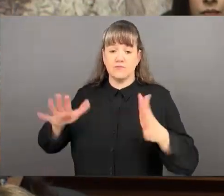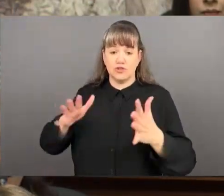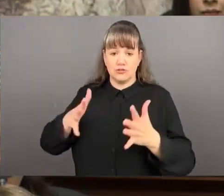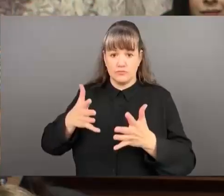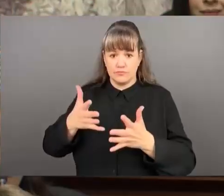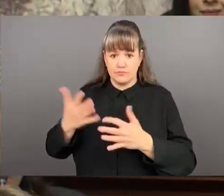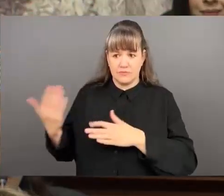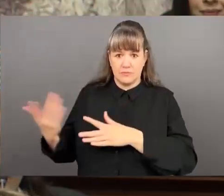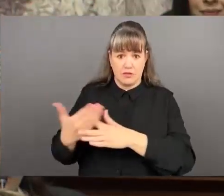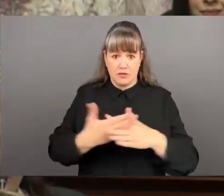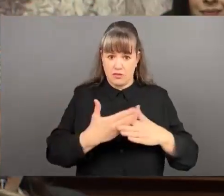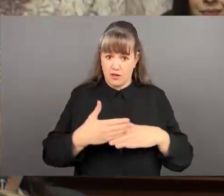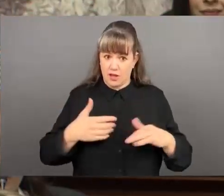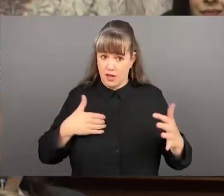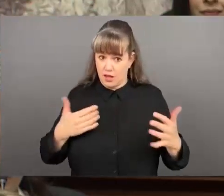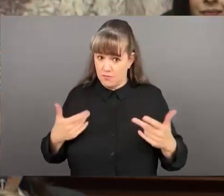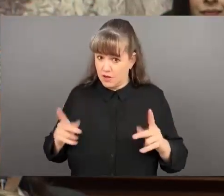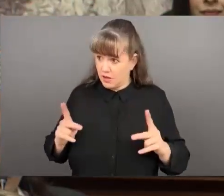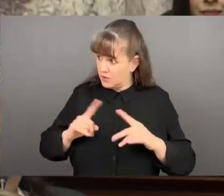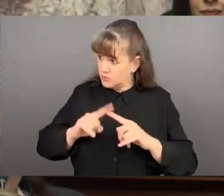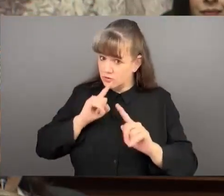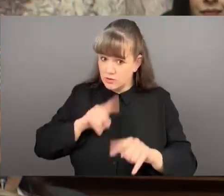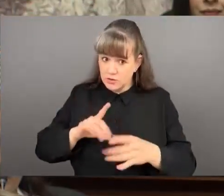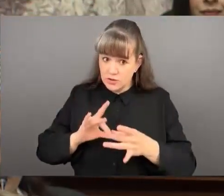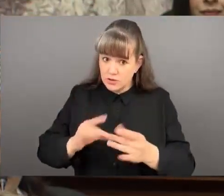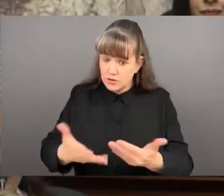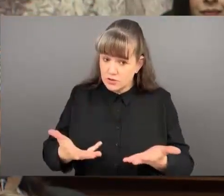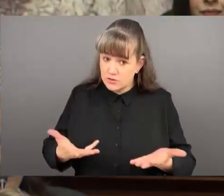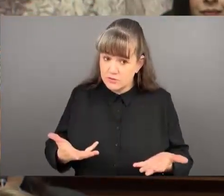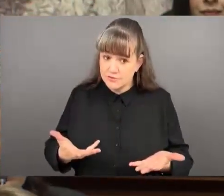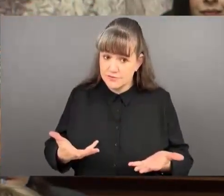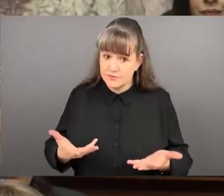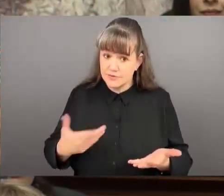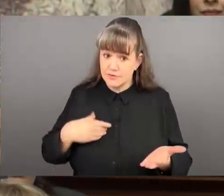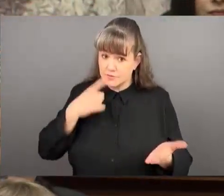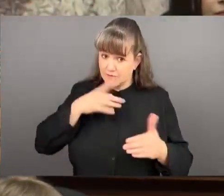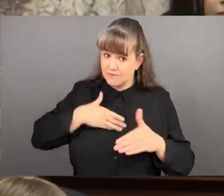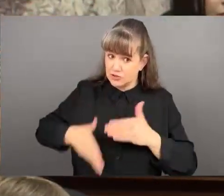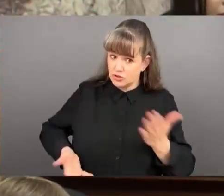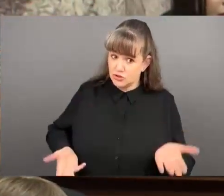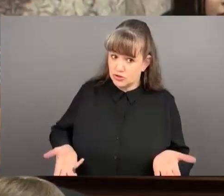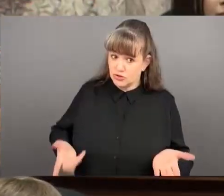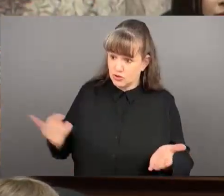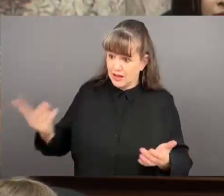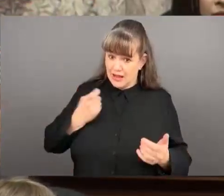Members. If I may finish, you asked a question. Members, please continue.